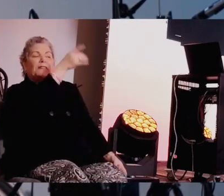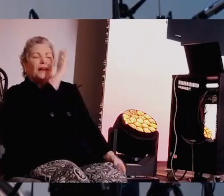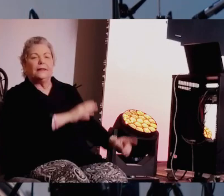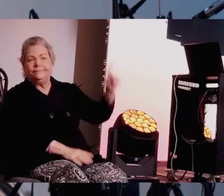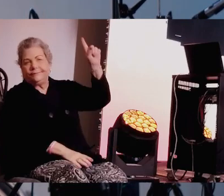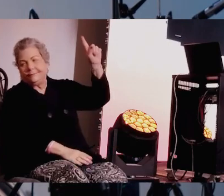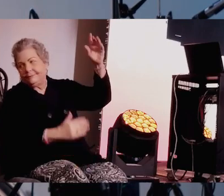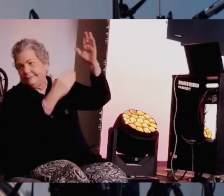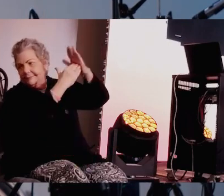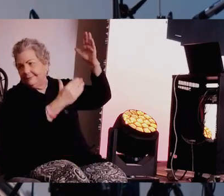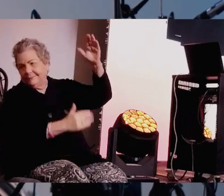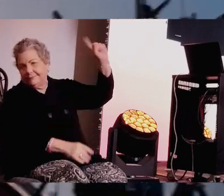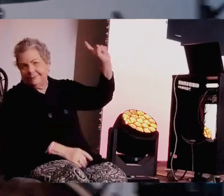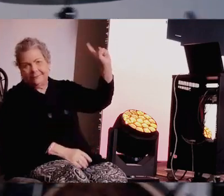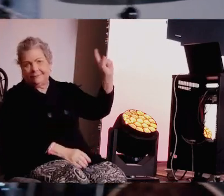Time out.